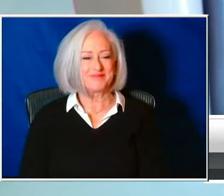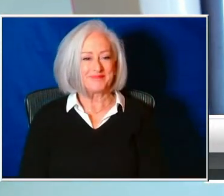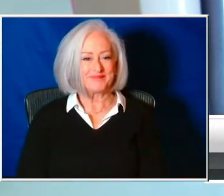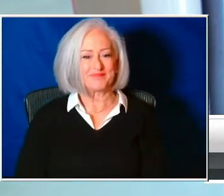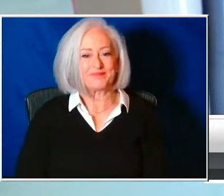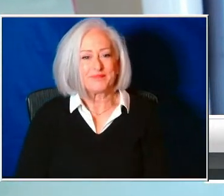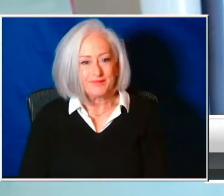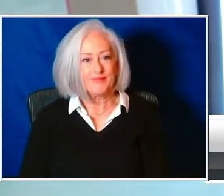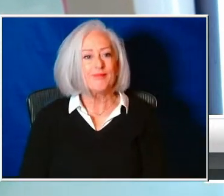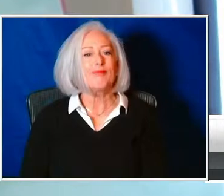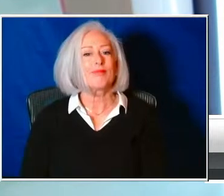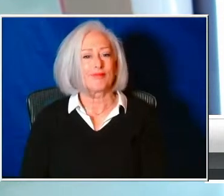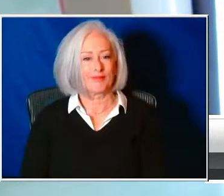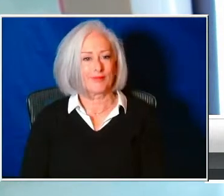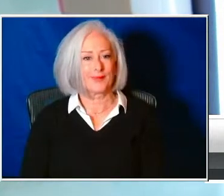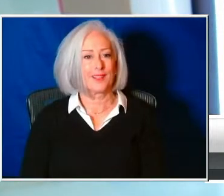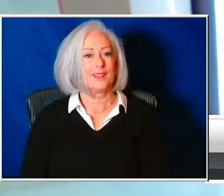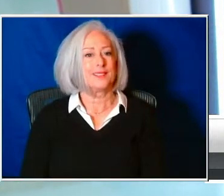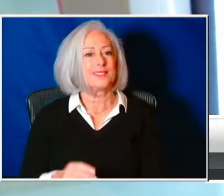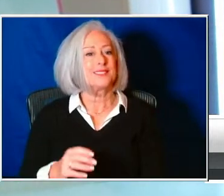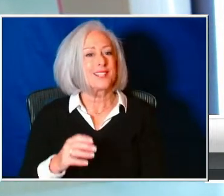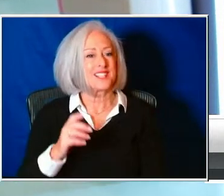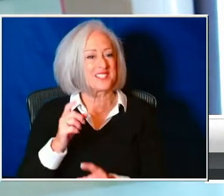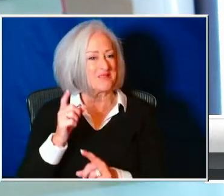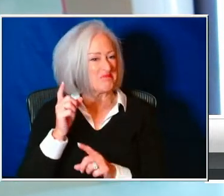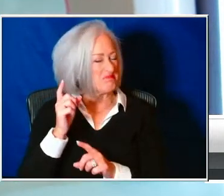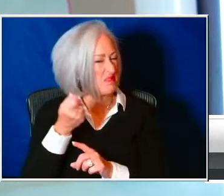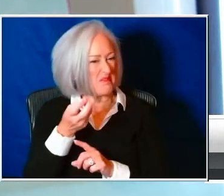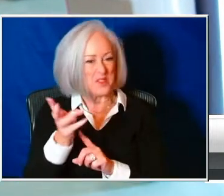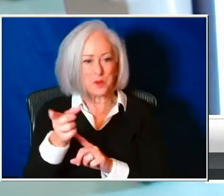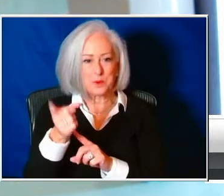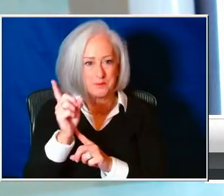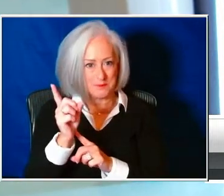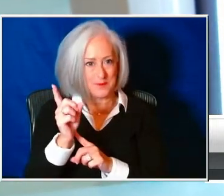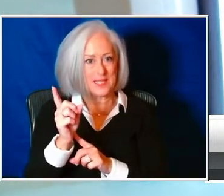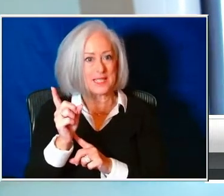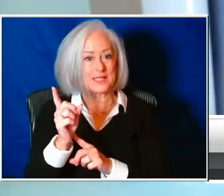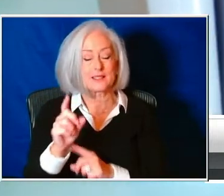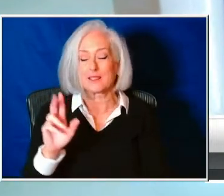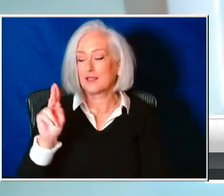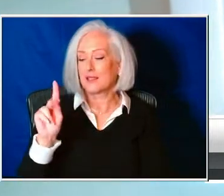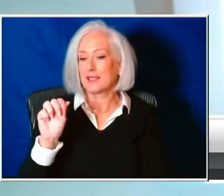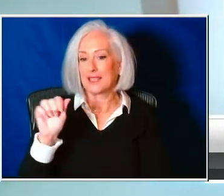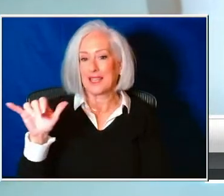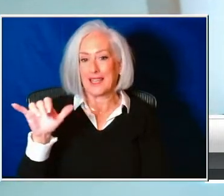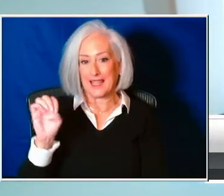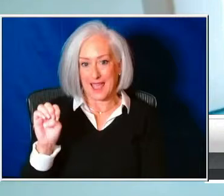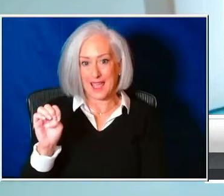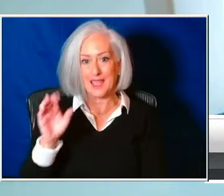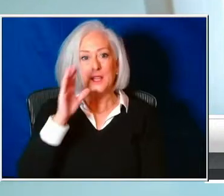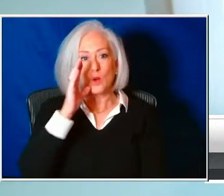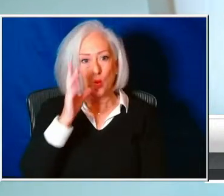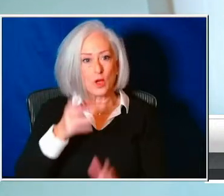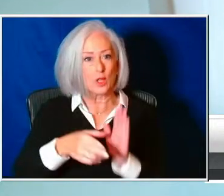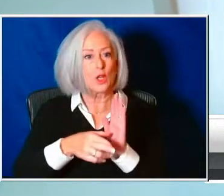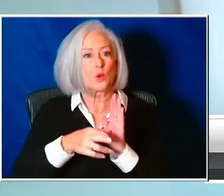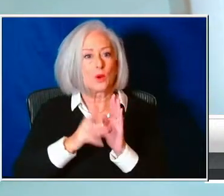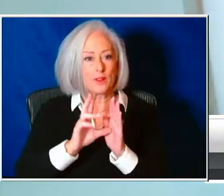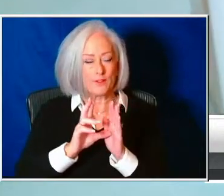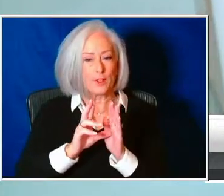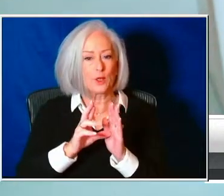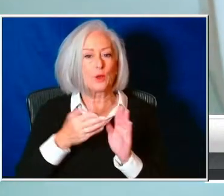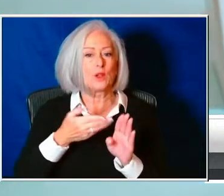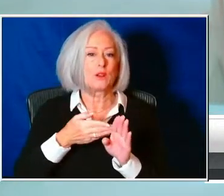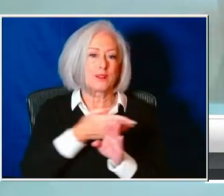will get you in and out here in a few minutes, and then Kay, our educator, does go through the preliminary results with